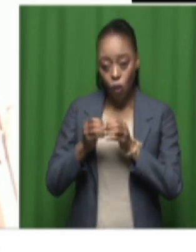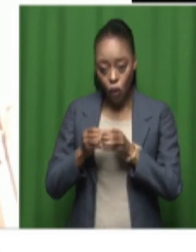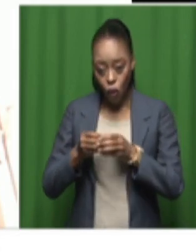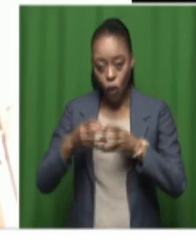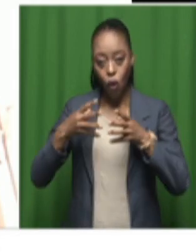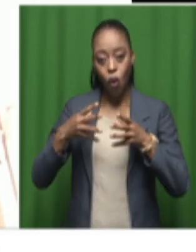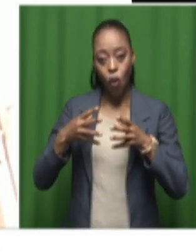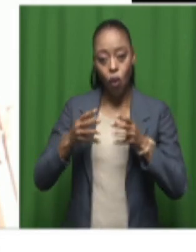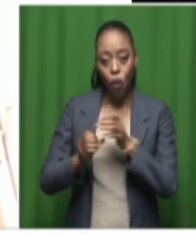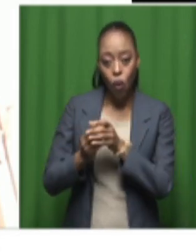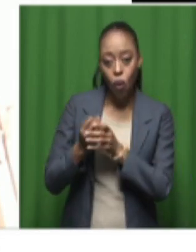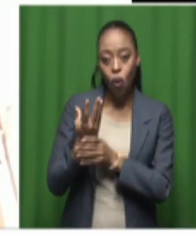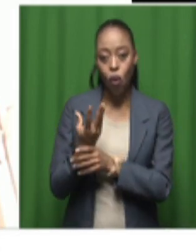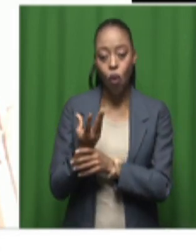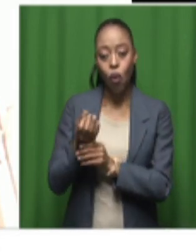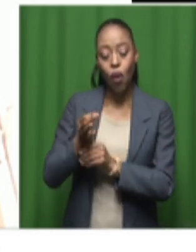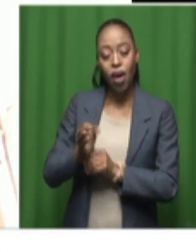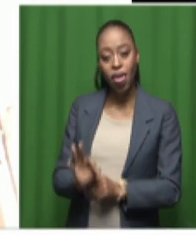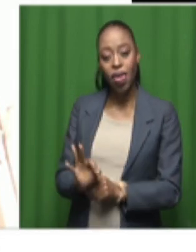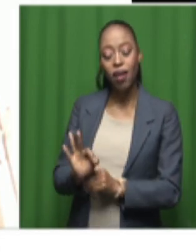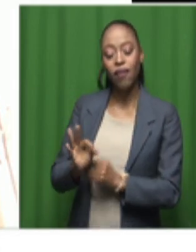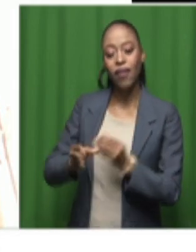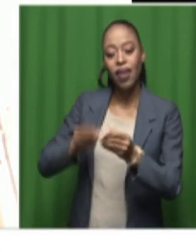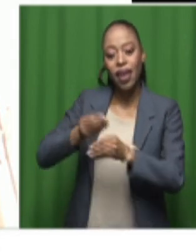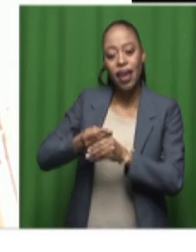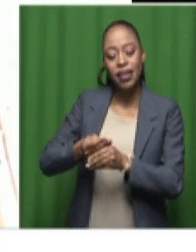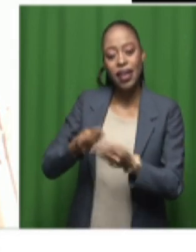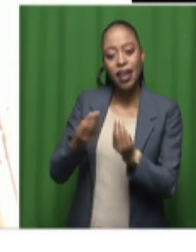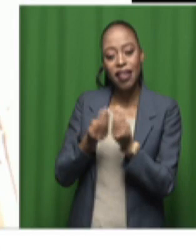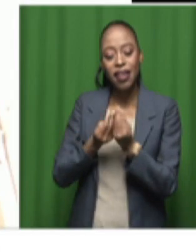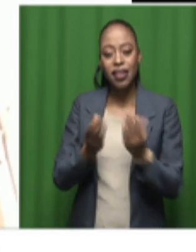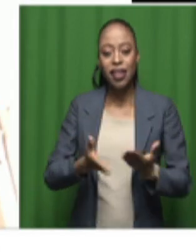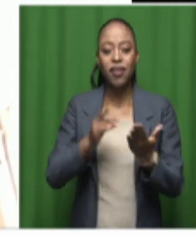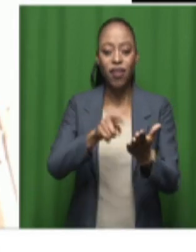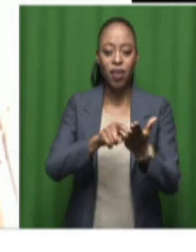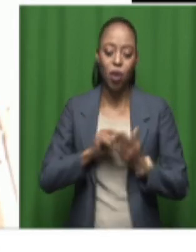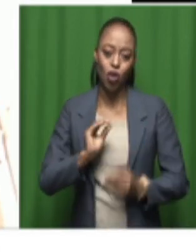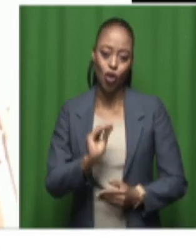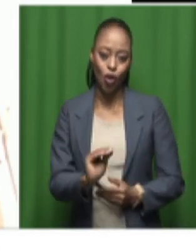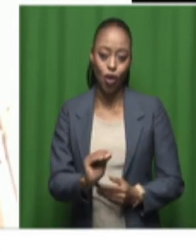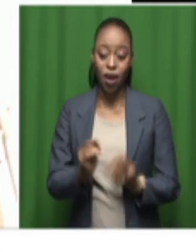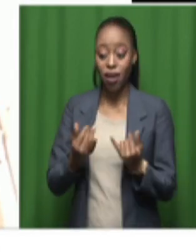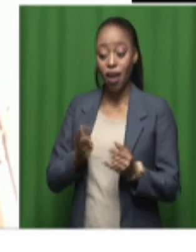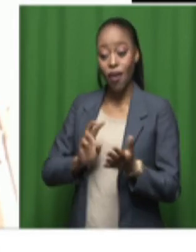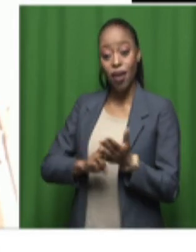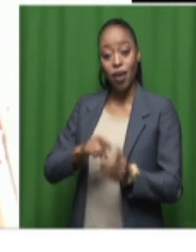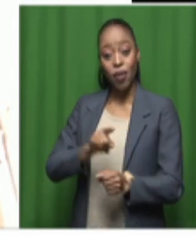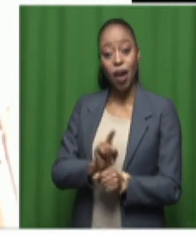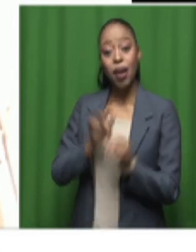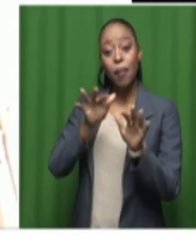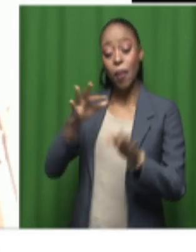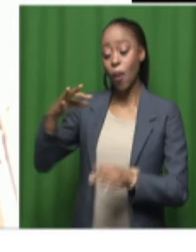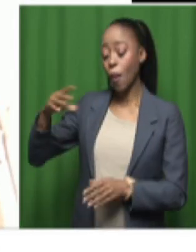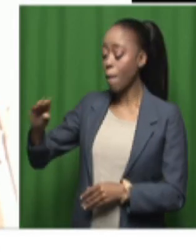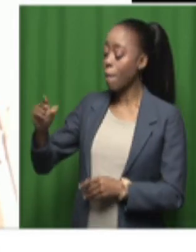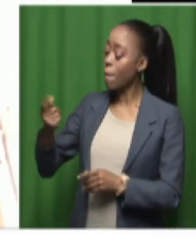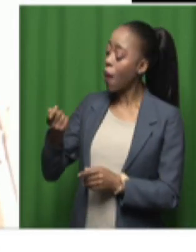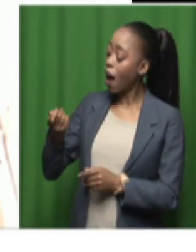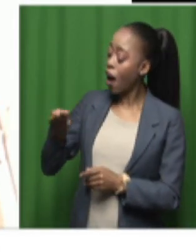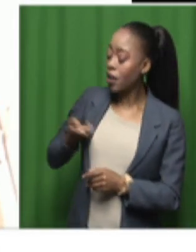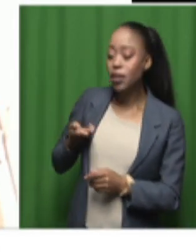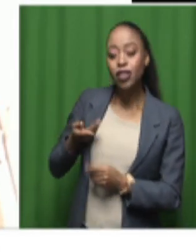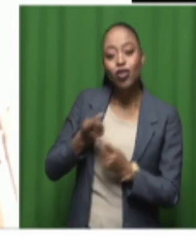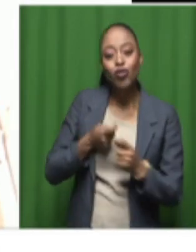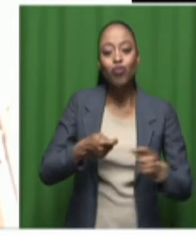is demand for extra goods and services. And that requires that people have money in their